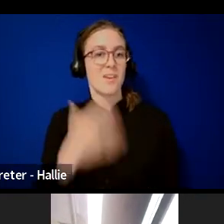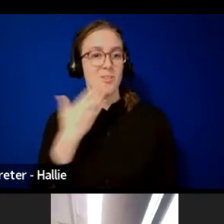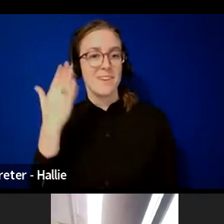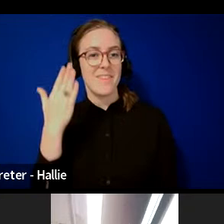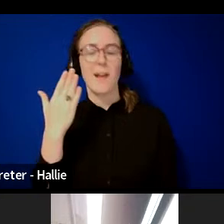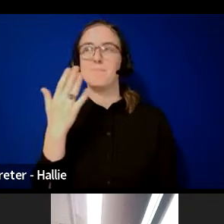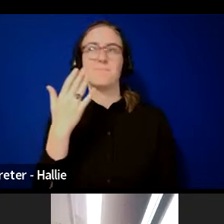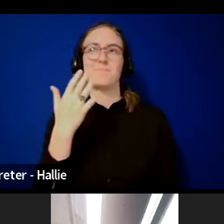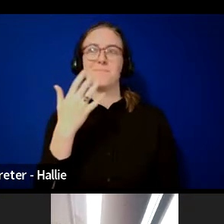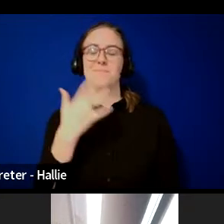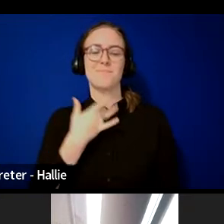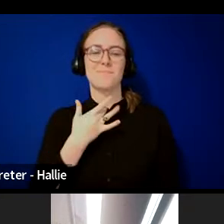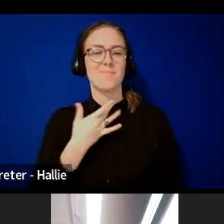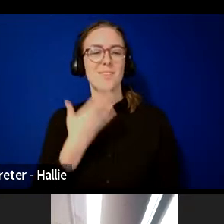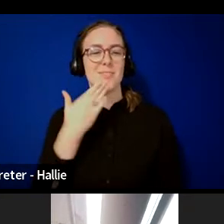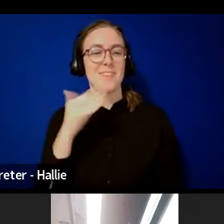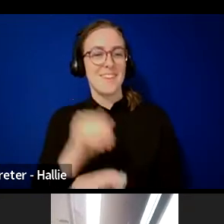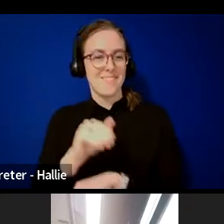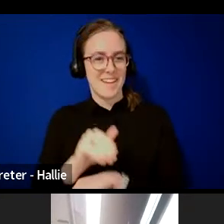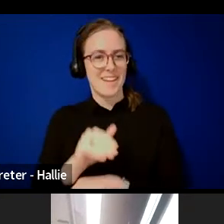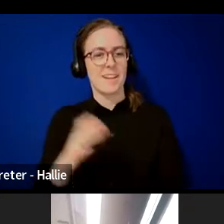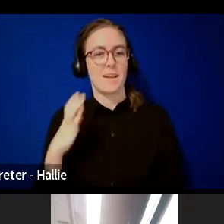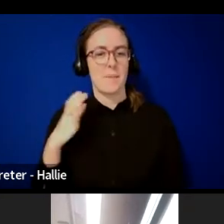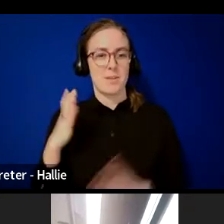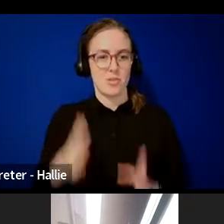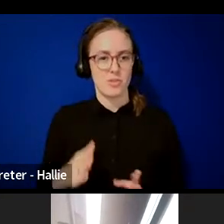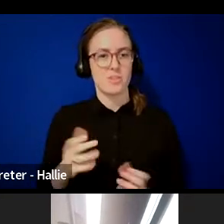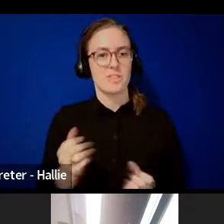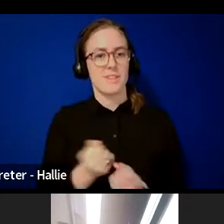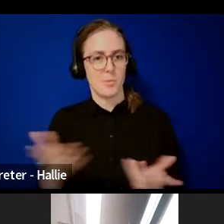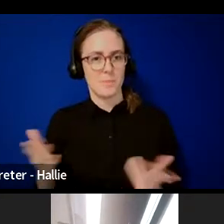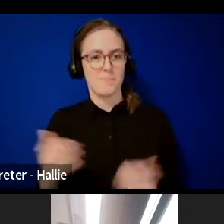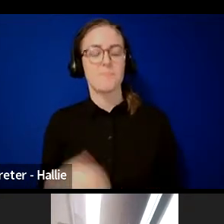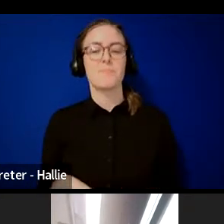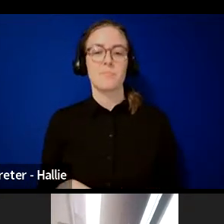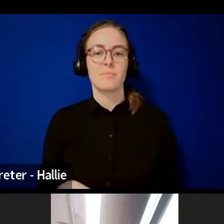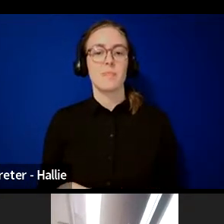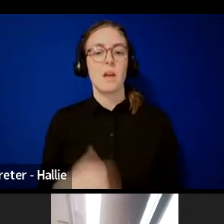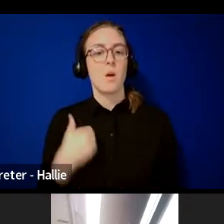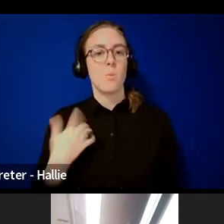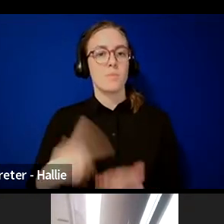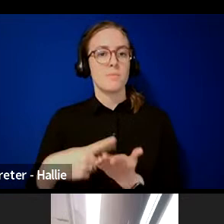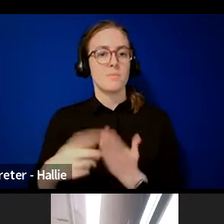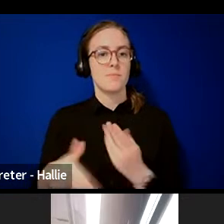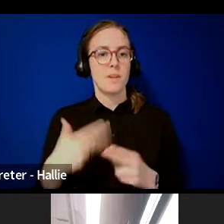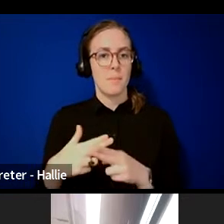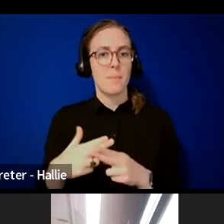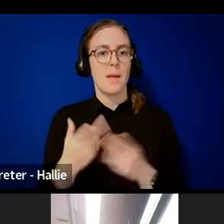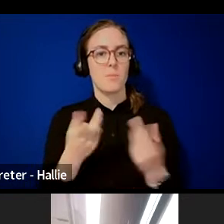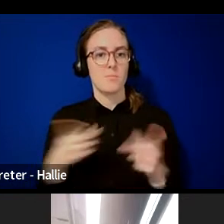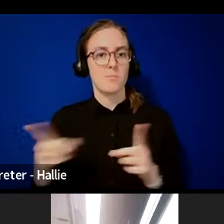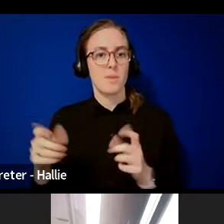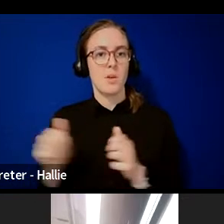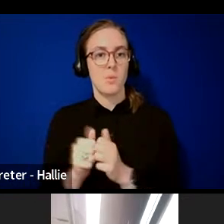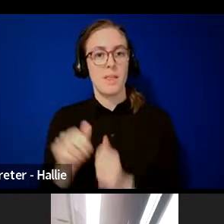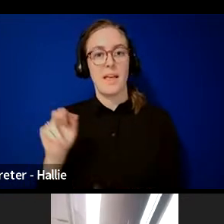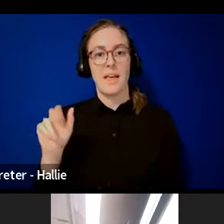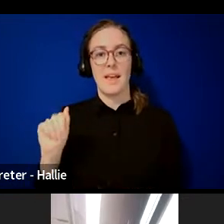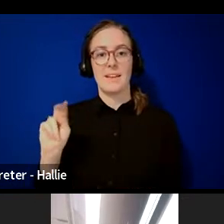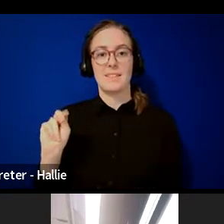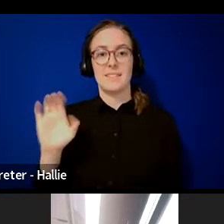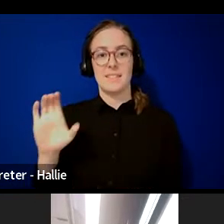evening, commissioners and everyone out there. Just wanted to speak to you guys about the stats going on in ANC crime, in the ANC 5D